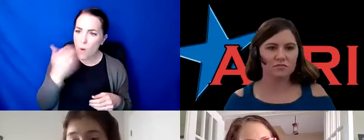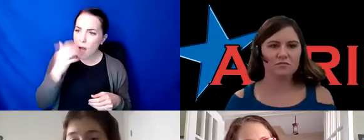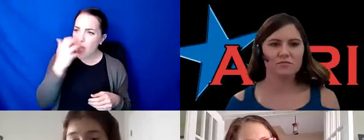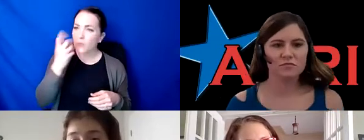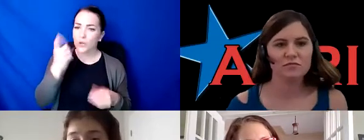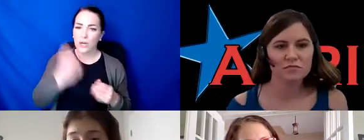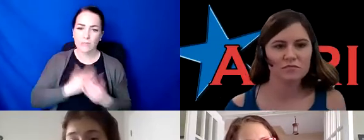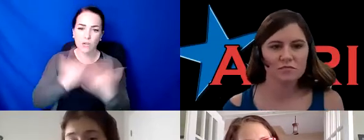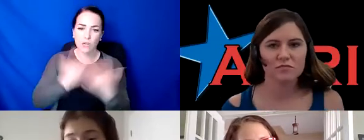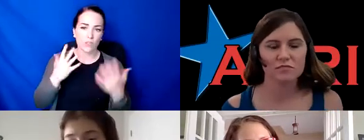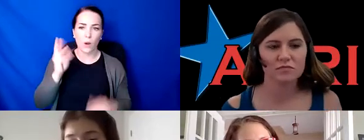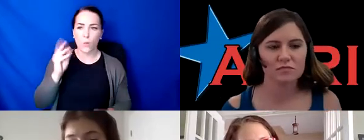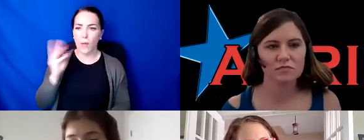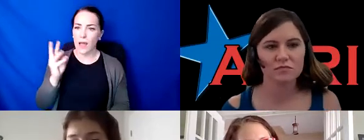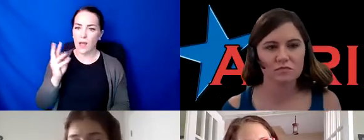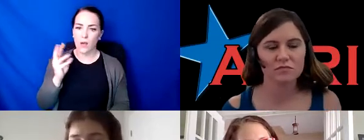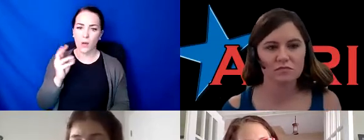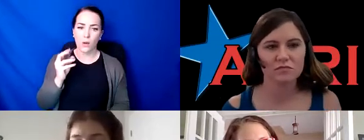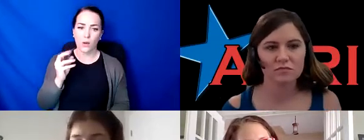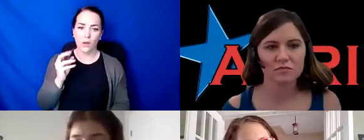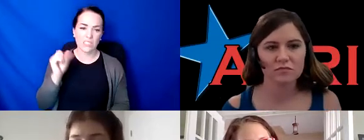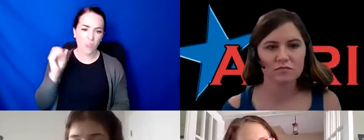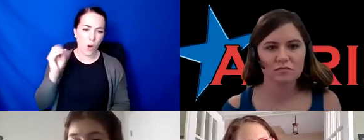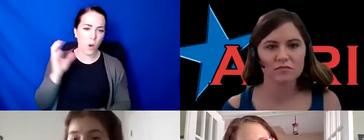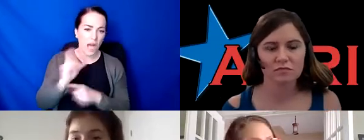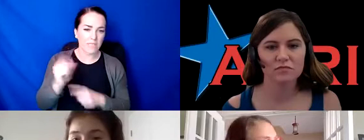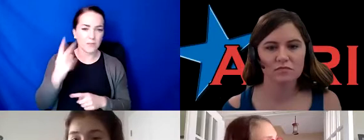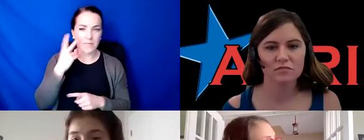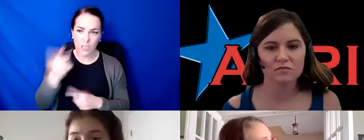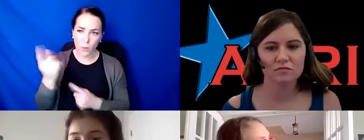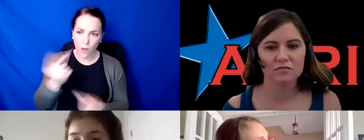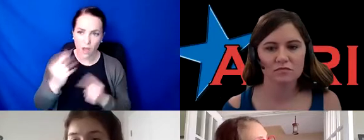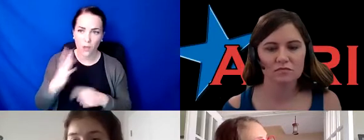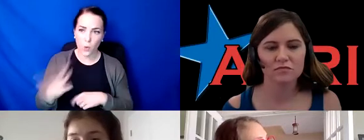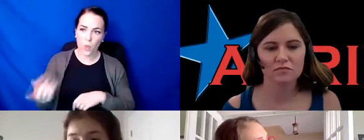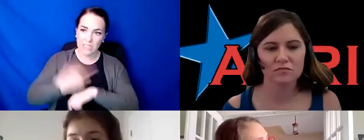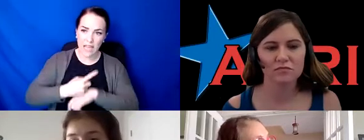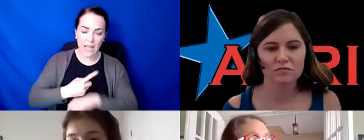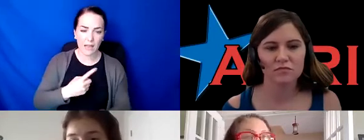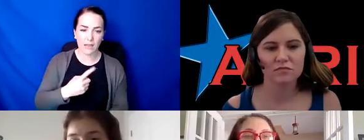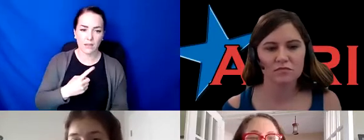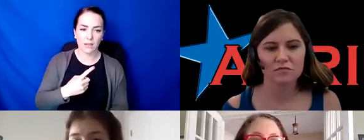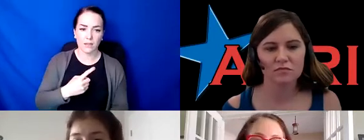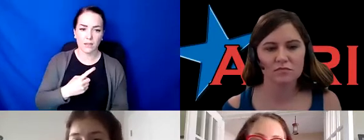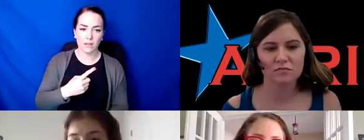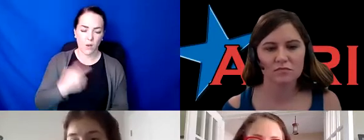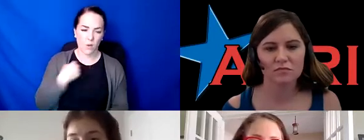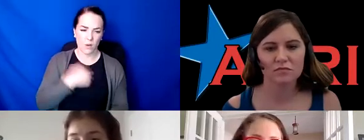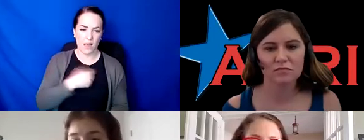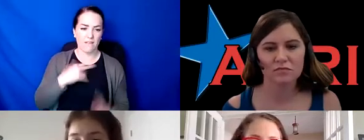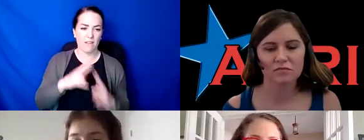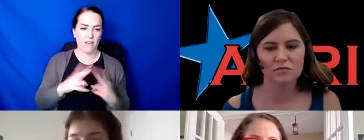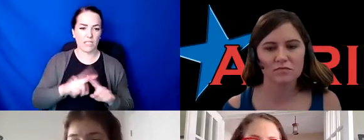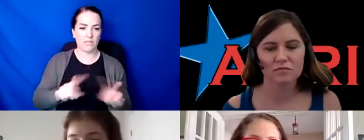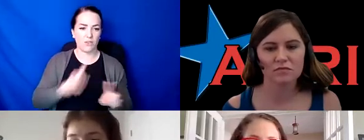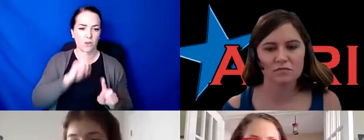gosh, it's so awesome to see you go about your day. So you have very different reactions and it's always